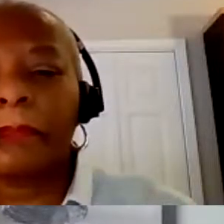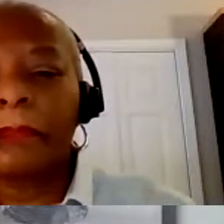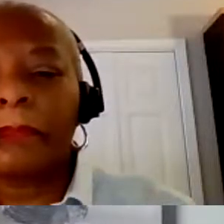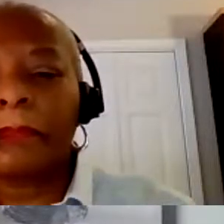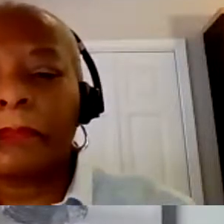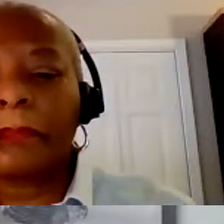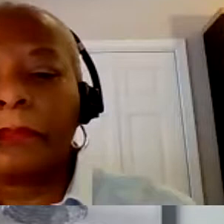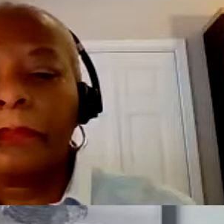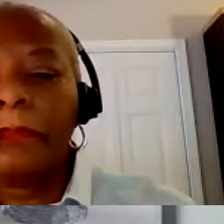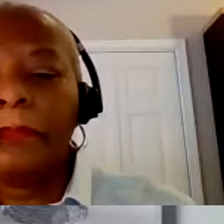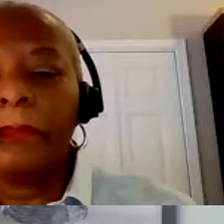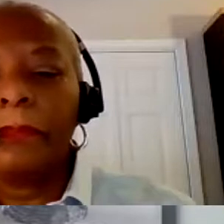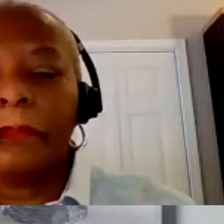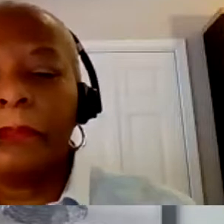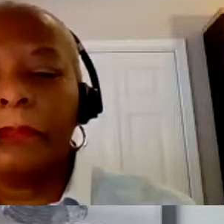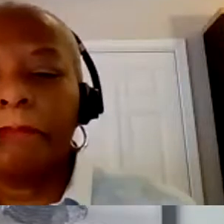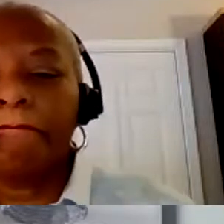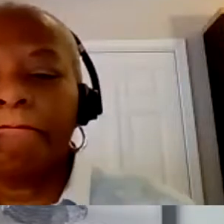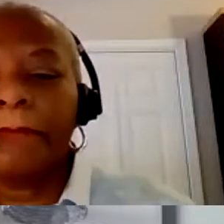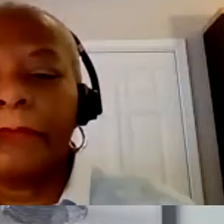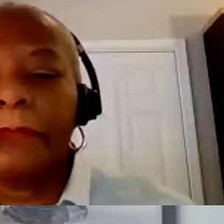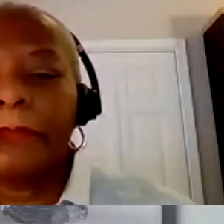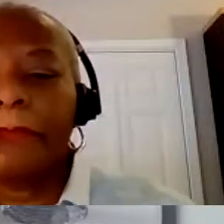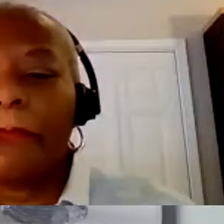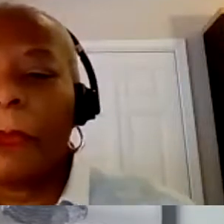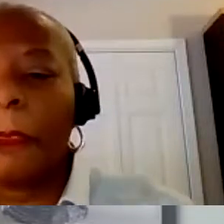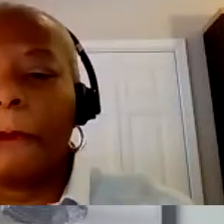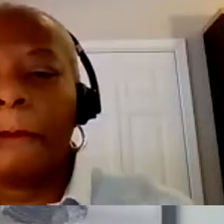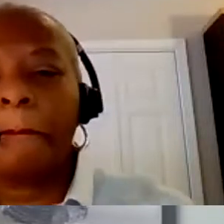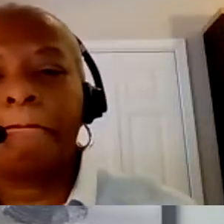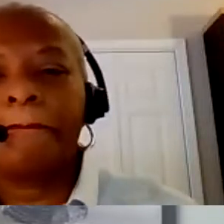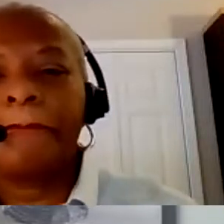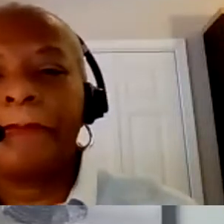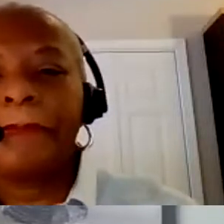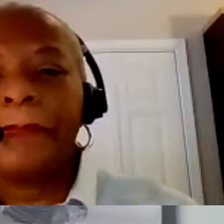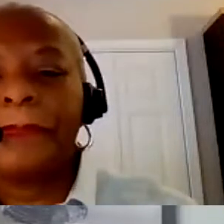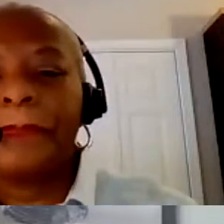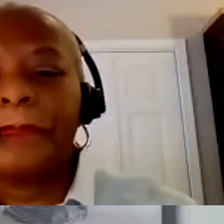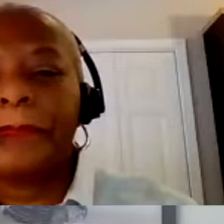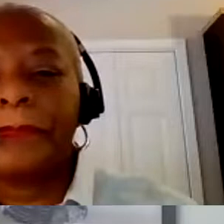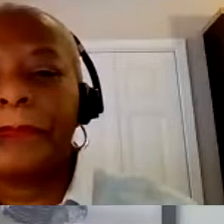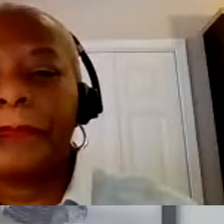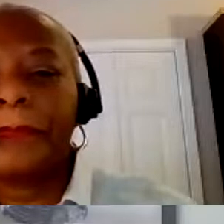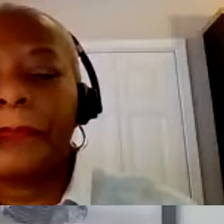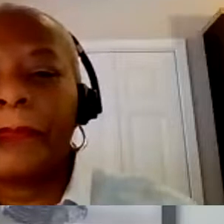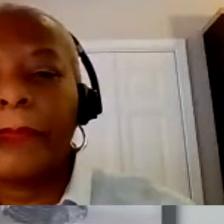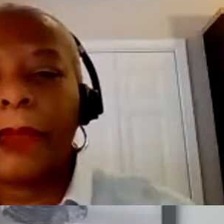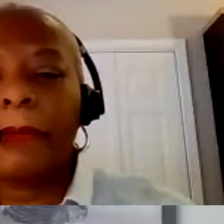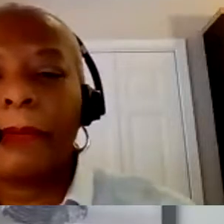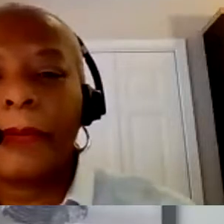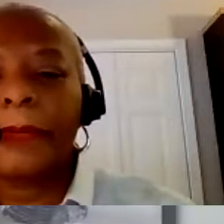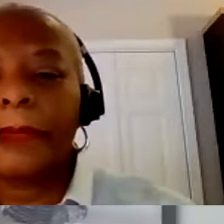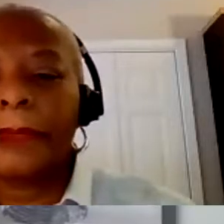they know how to, they connect with them. We see currently what's going on in terms of mistrust of